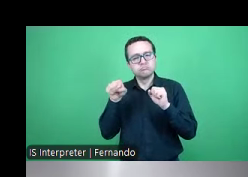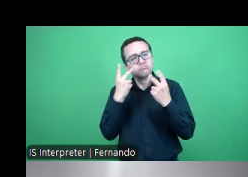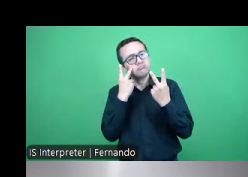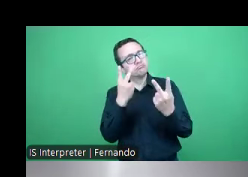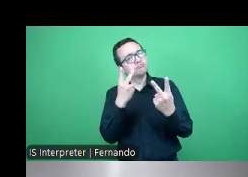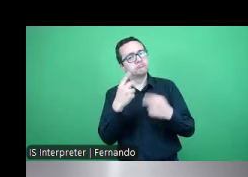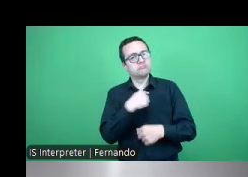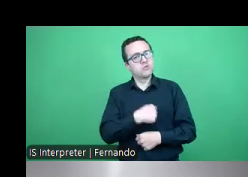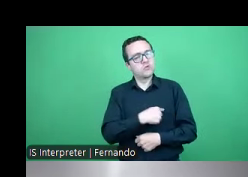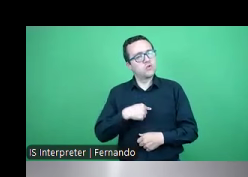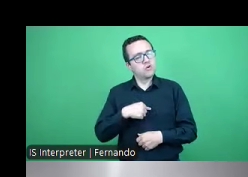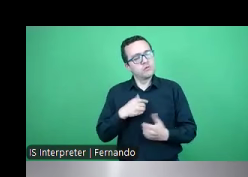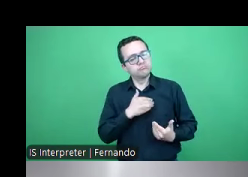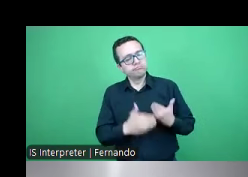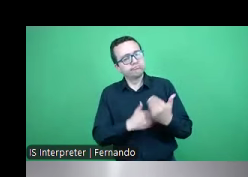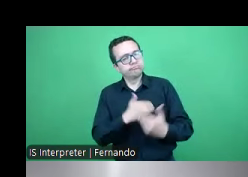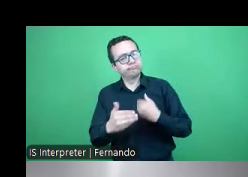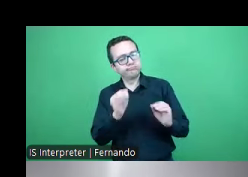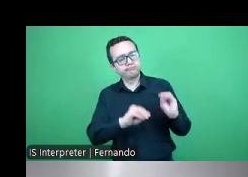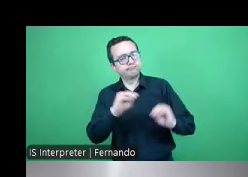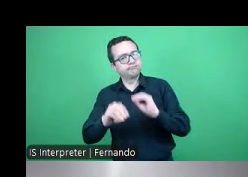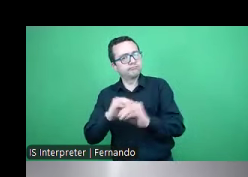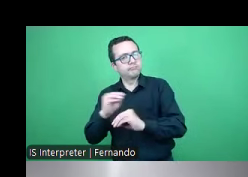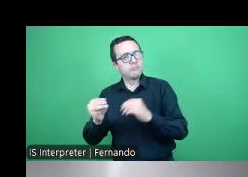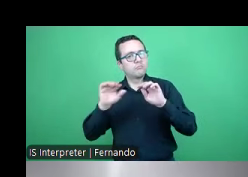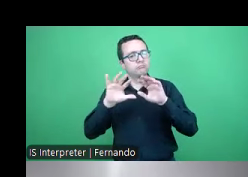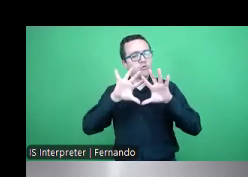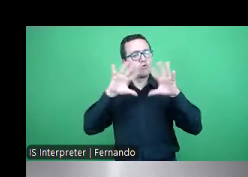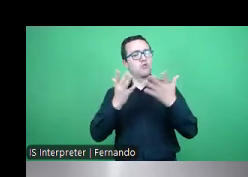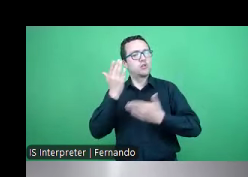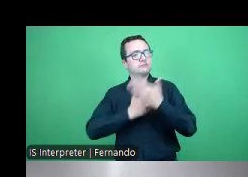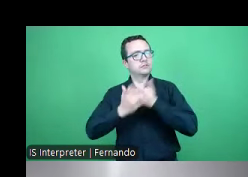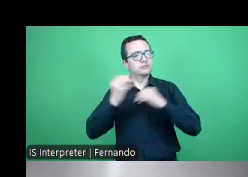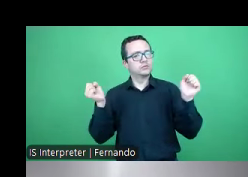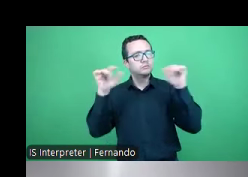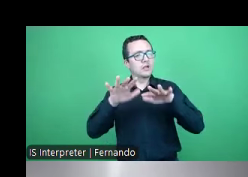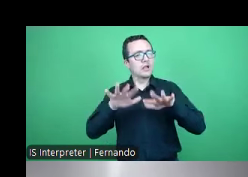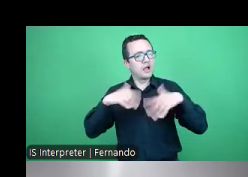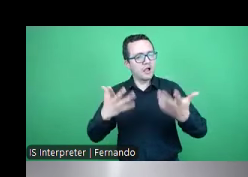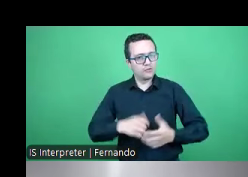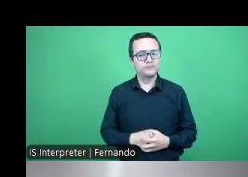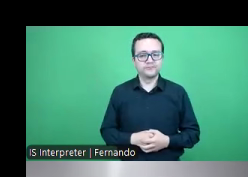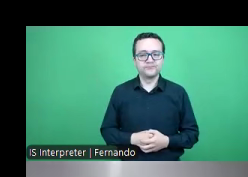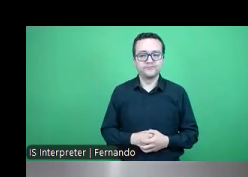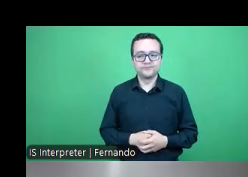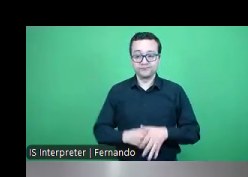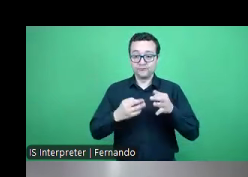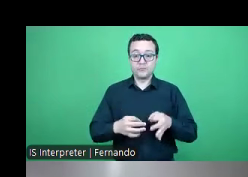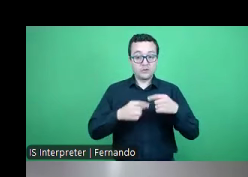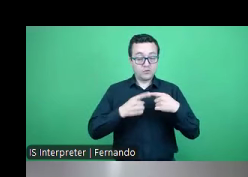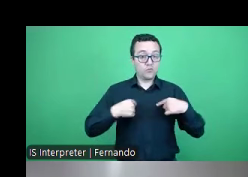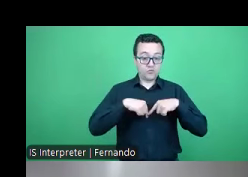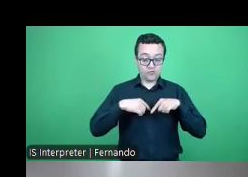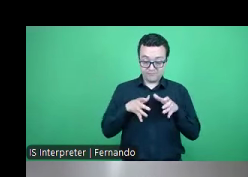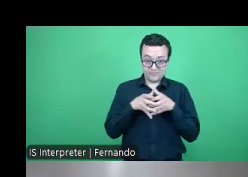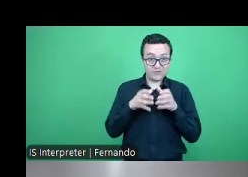our kemudian organization, berfokus pada isu penyandang and which disabilitas that we psikososial, focus on kami kemudian psychosocial melihat bahwa disability, komitmen